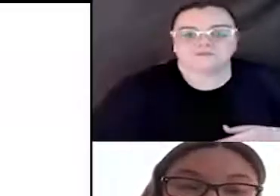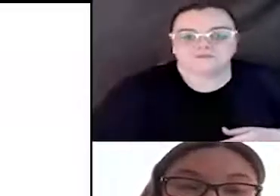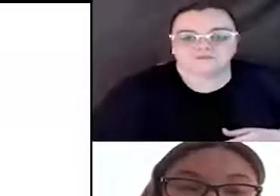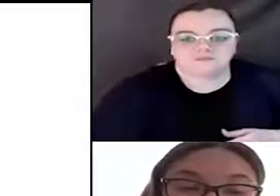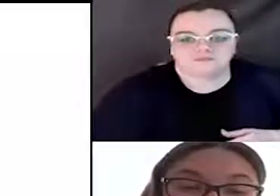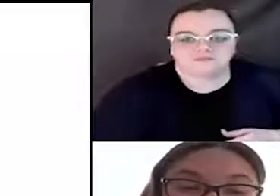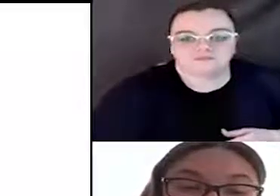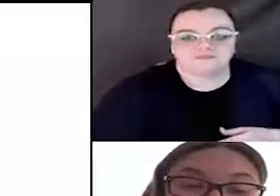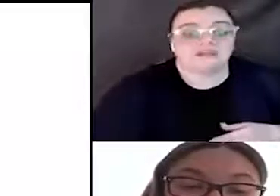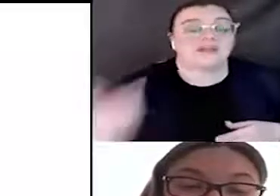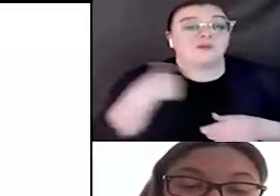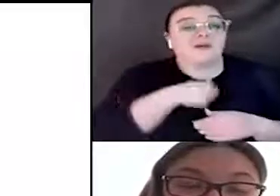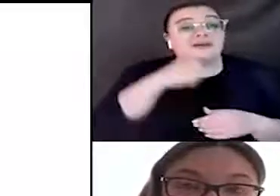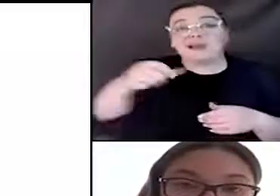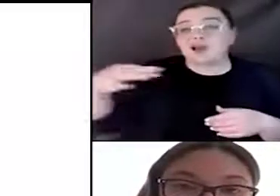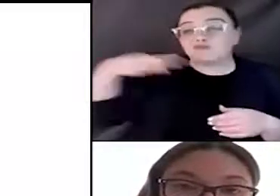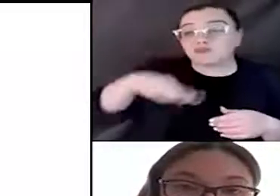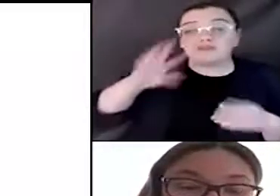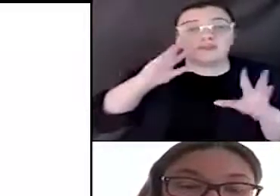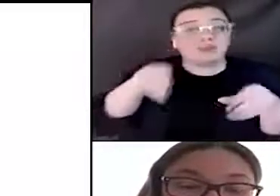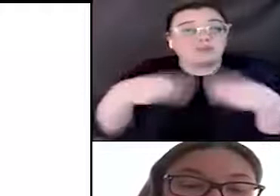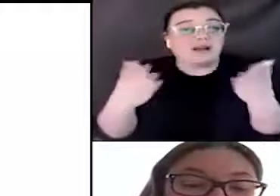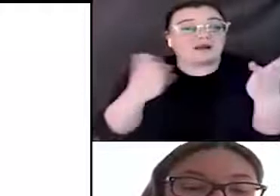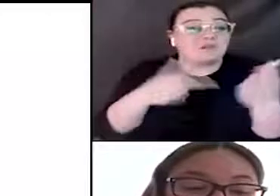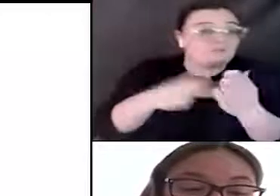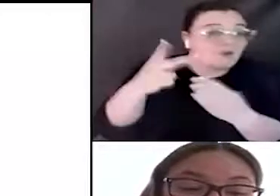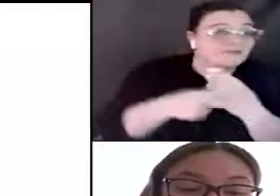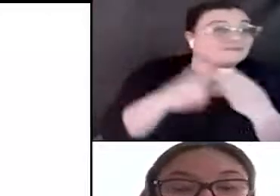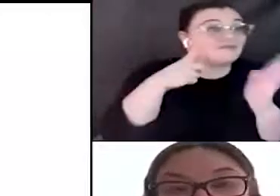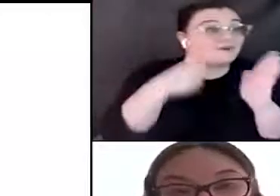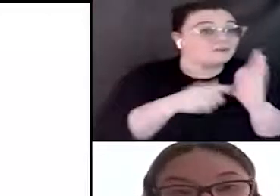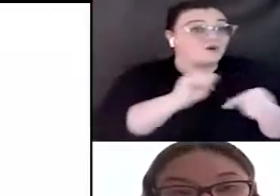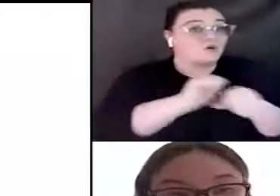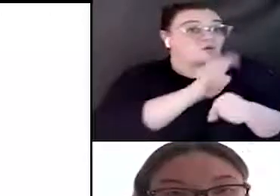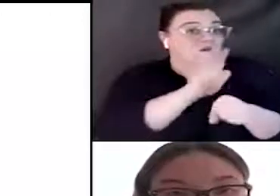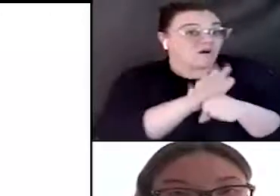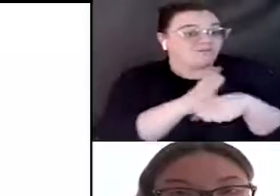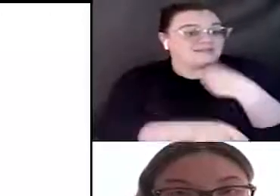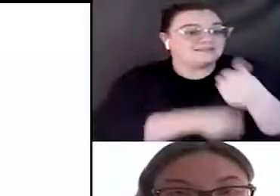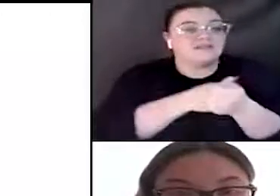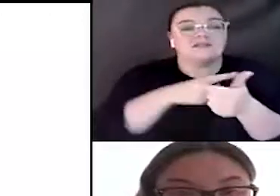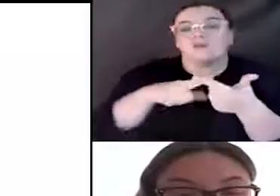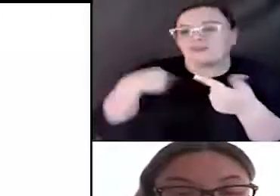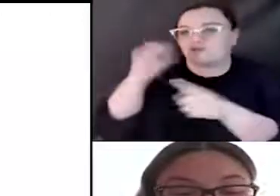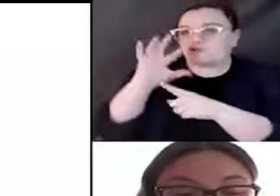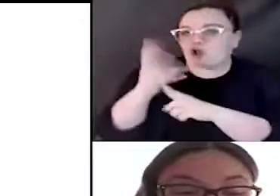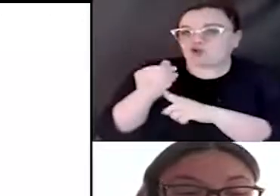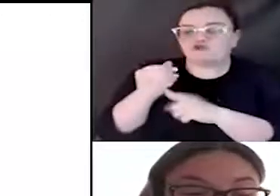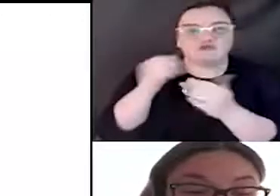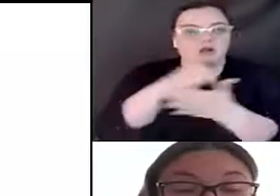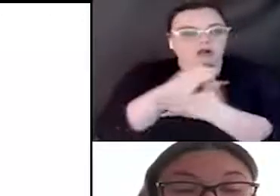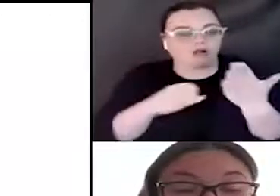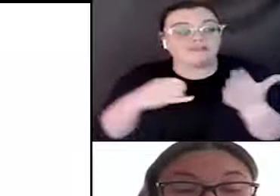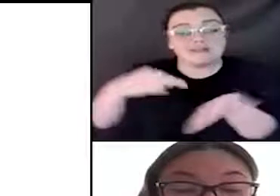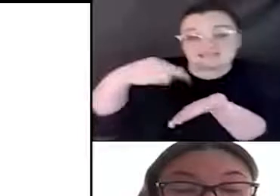to the community such as COVID-19 support. We have cultural arts like dance for the community,